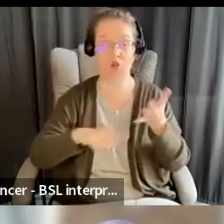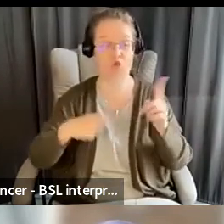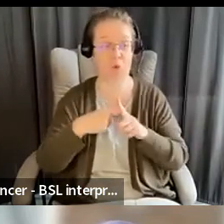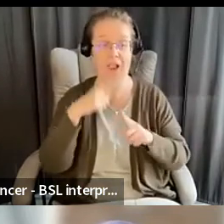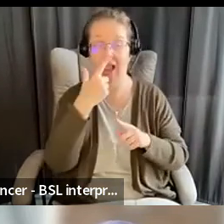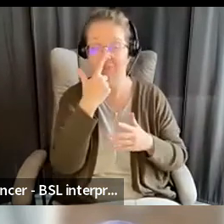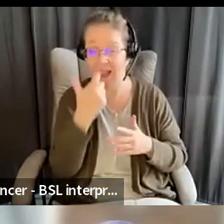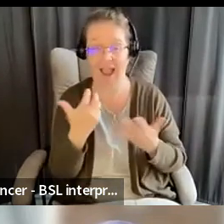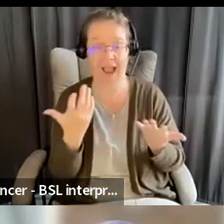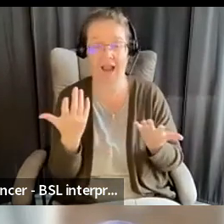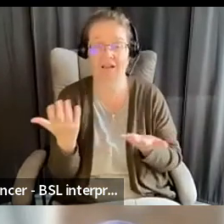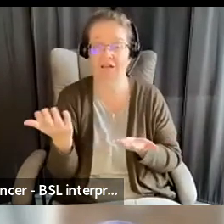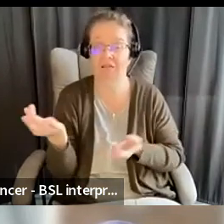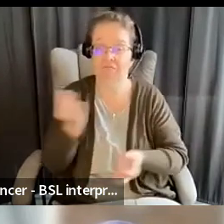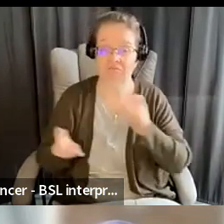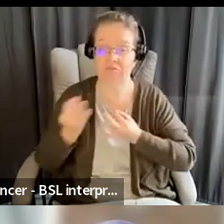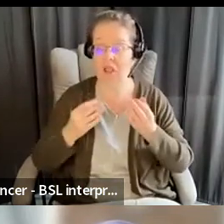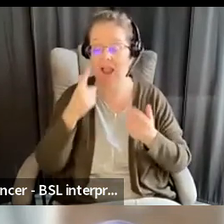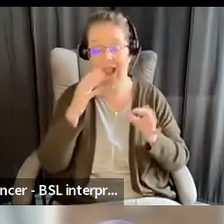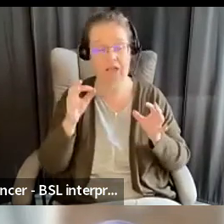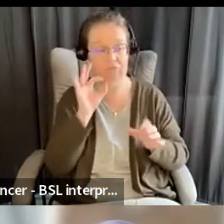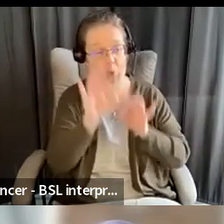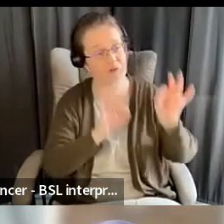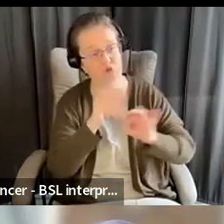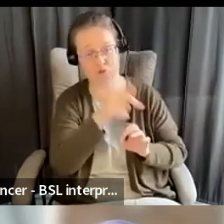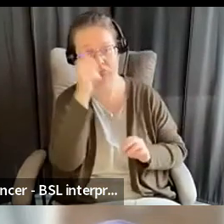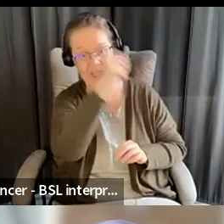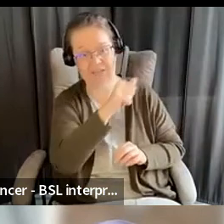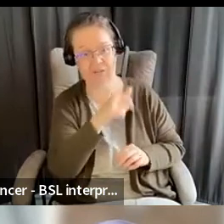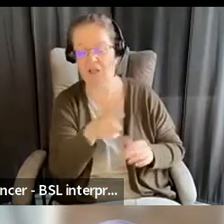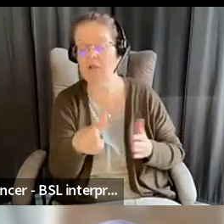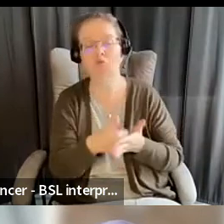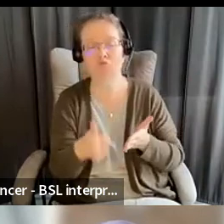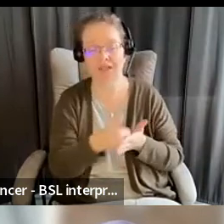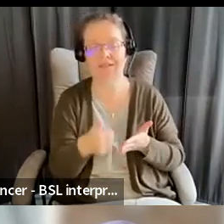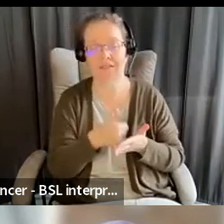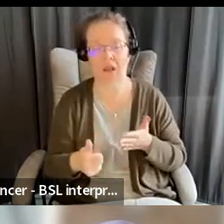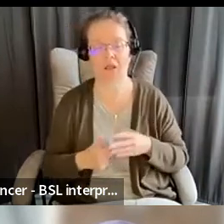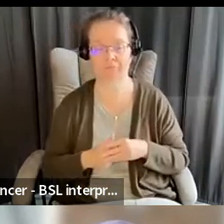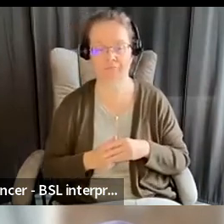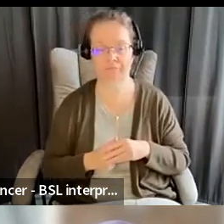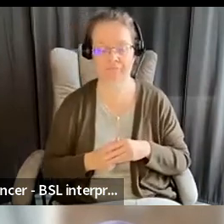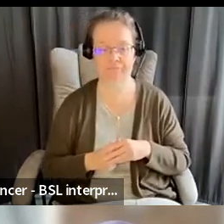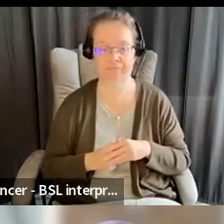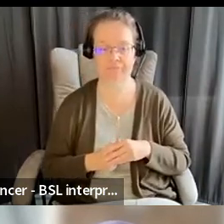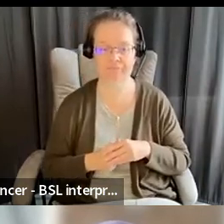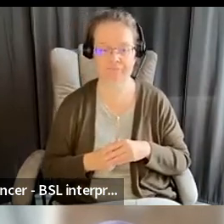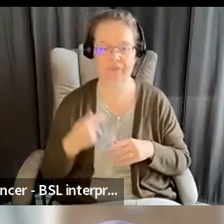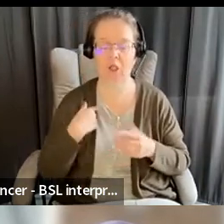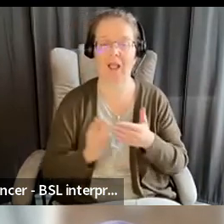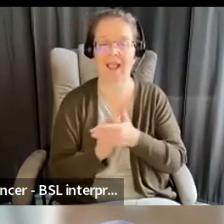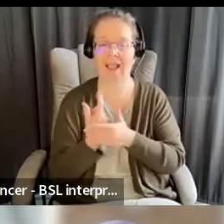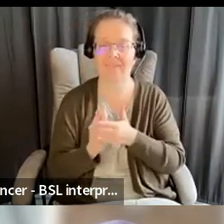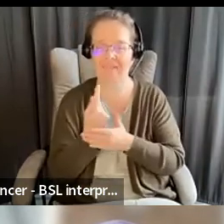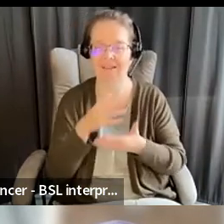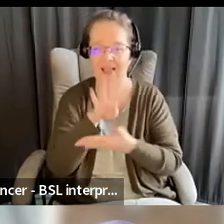ask questions with the experts, and we do them on a regular basis. Again, we've got events calendars that come